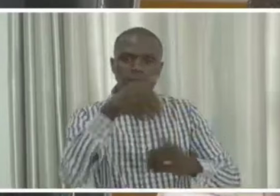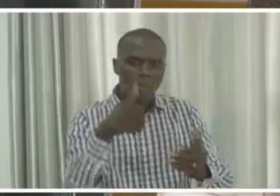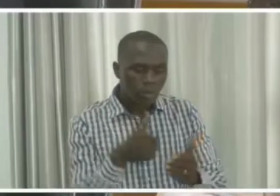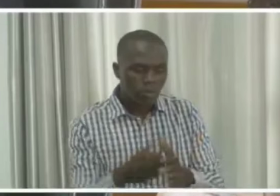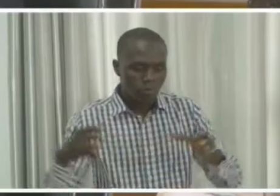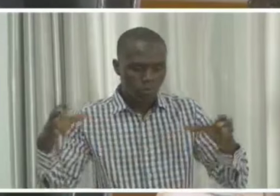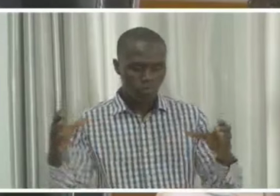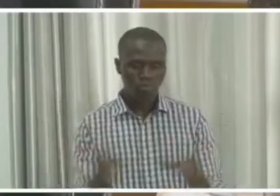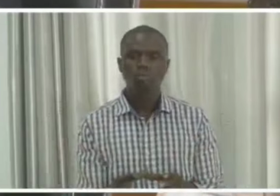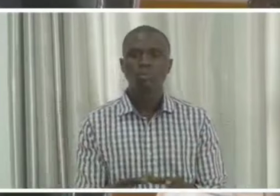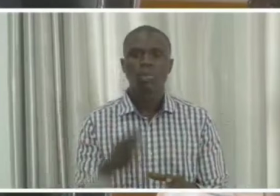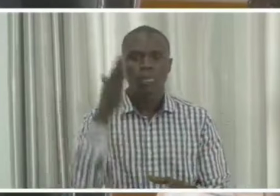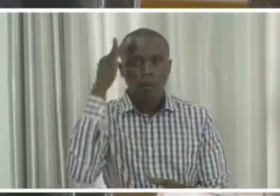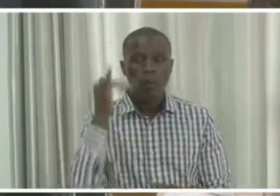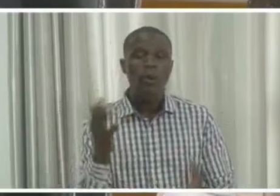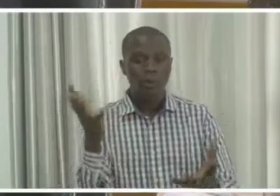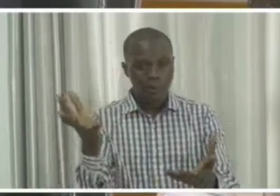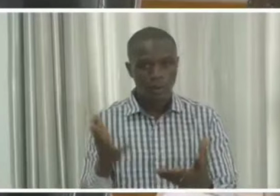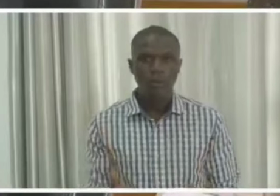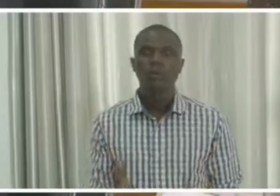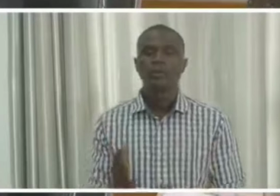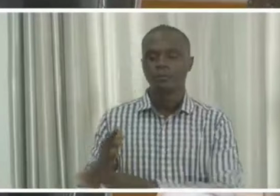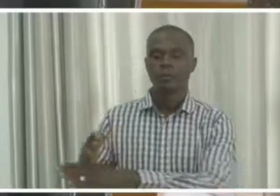convention here, they get